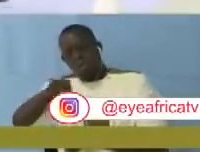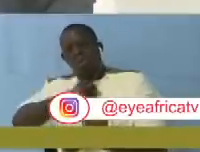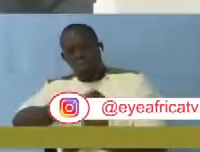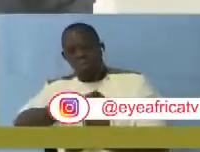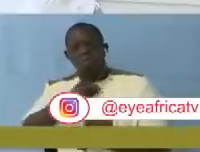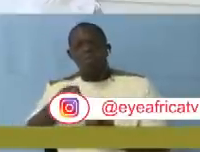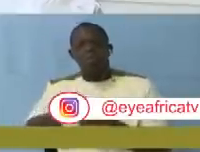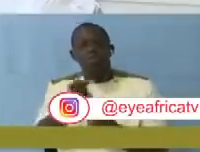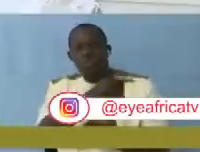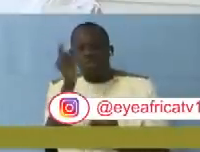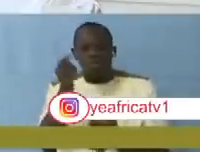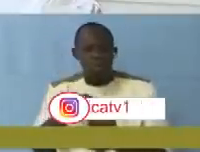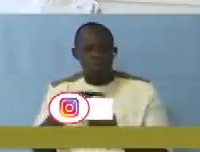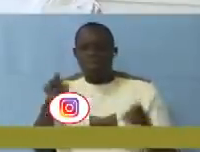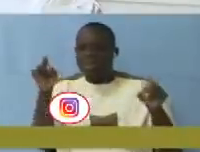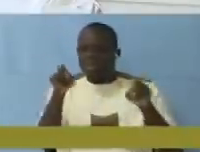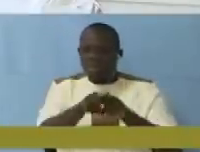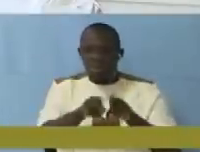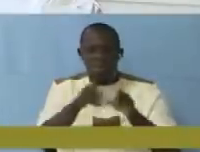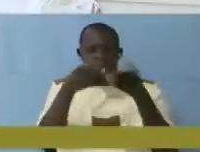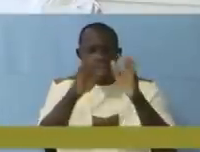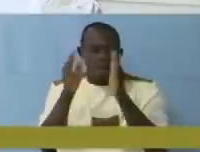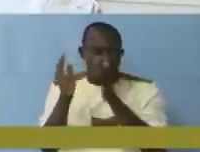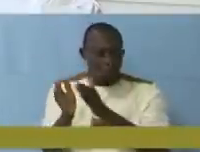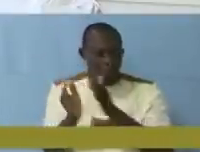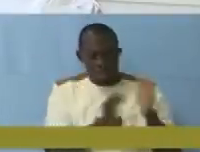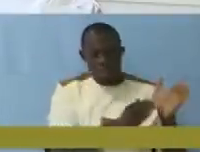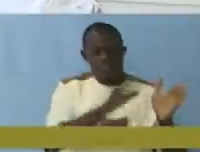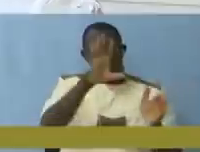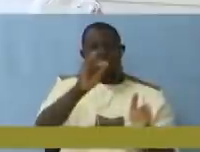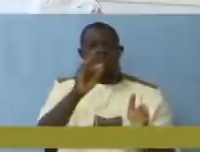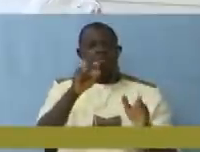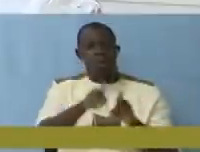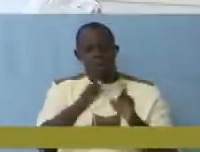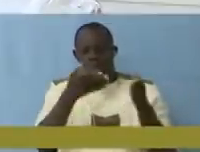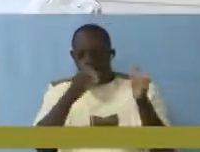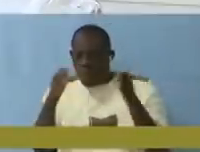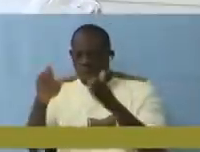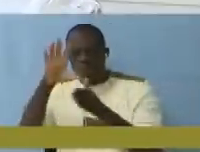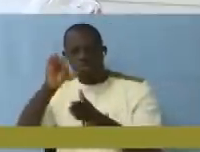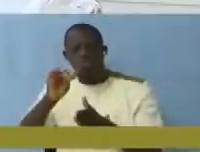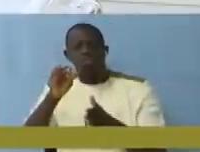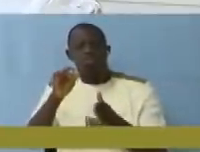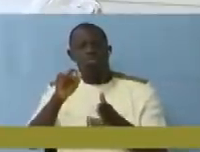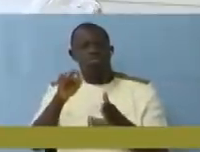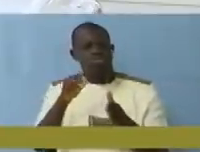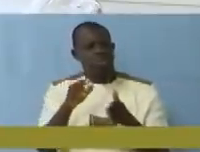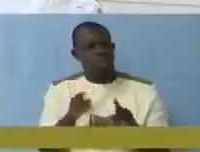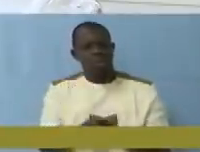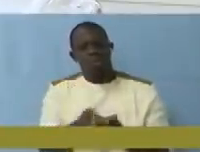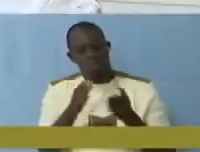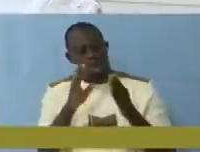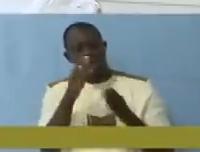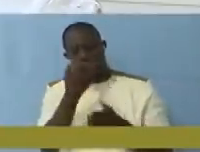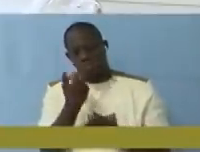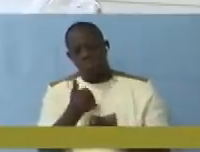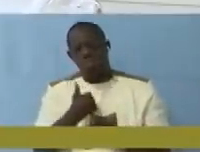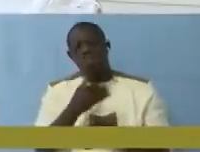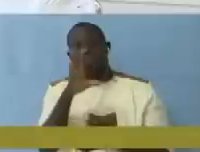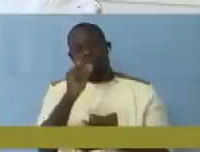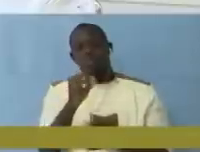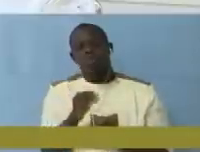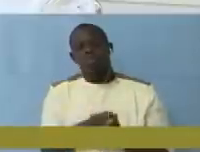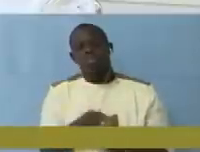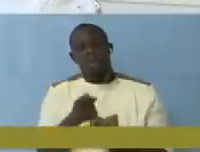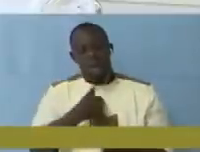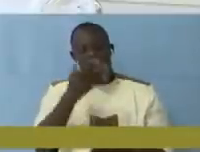the same hymn book. That's how you see it. It's all, that's how it's a dual defense. I know I'm speaking the truth. And